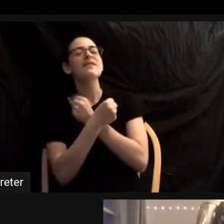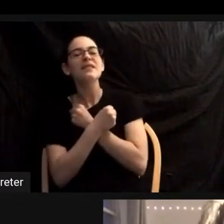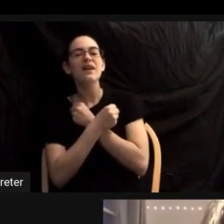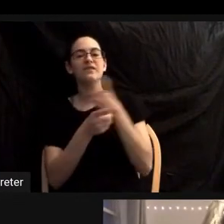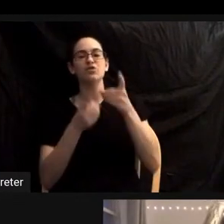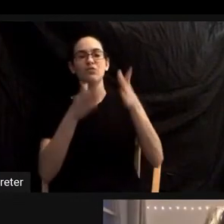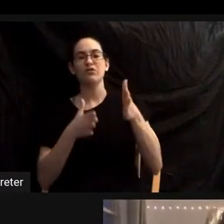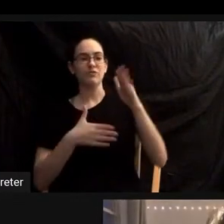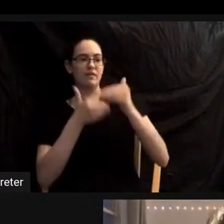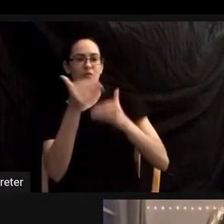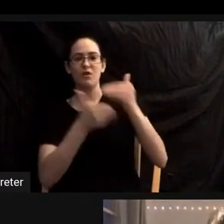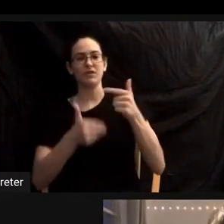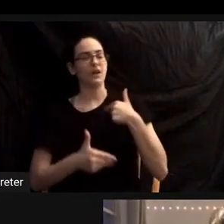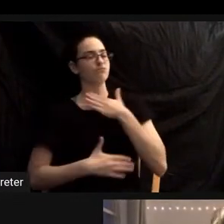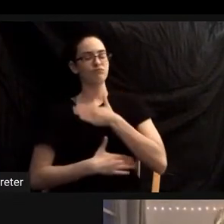the process.